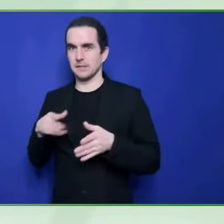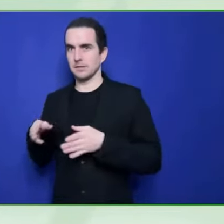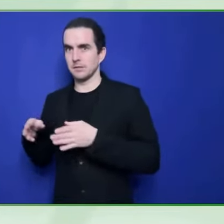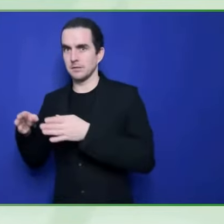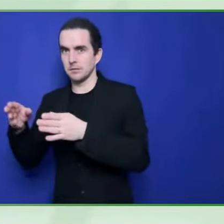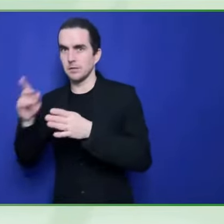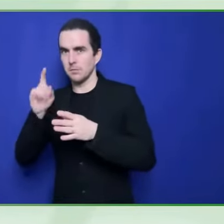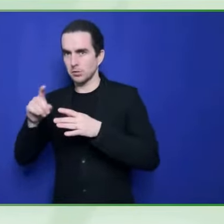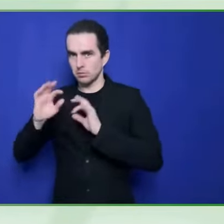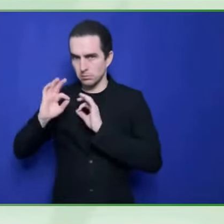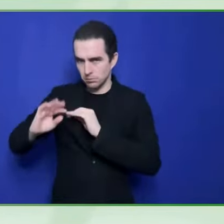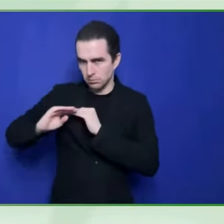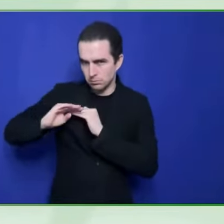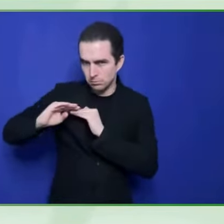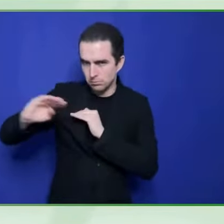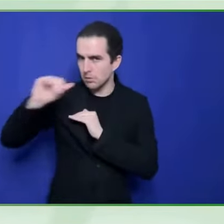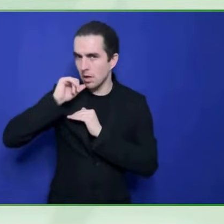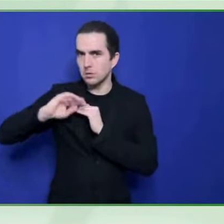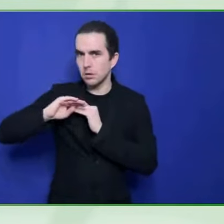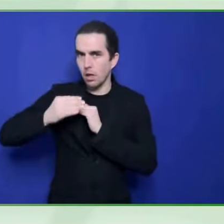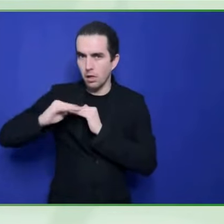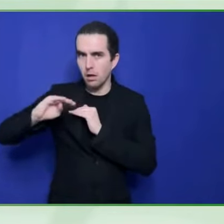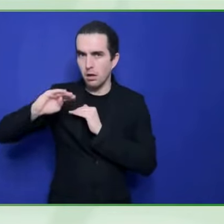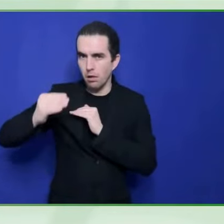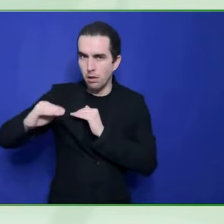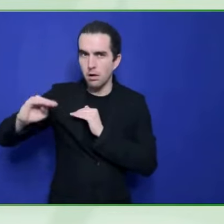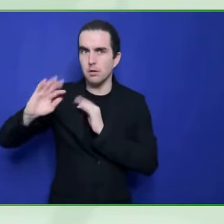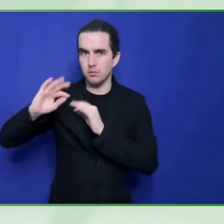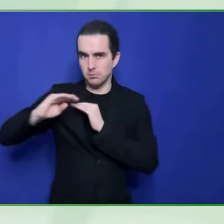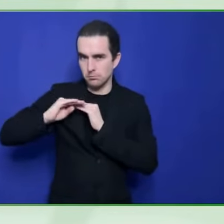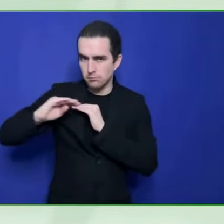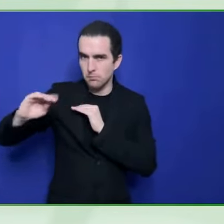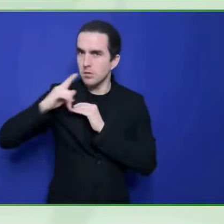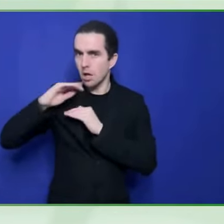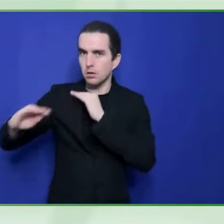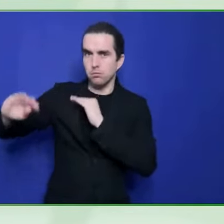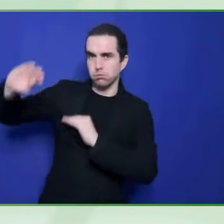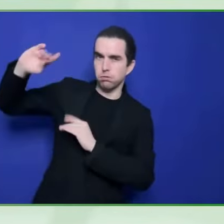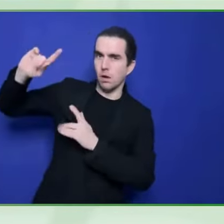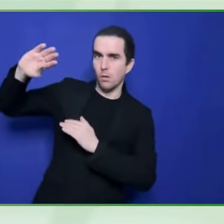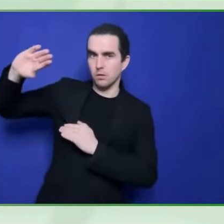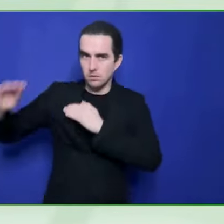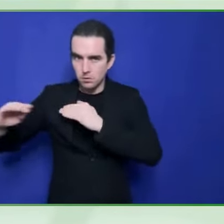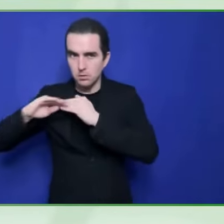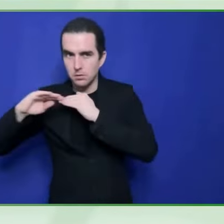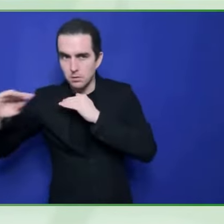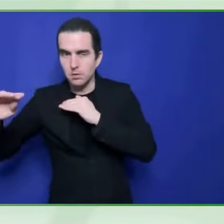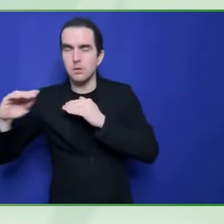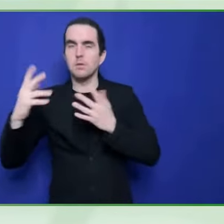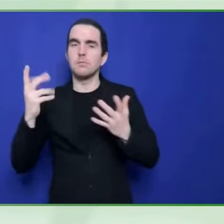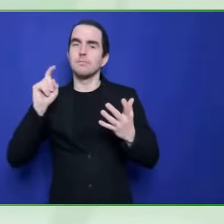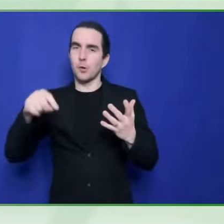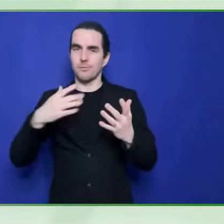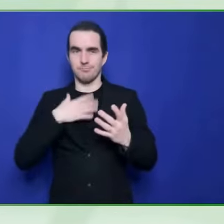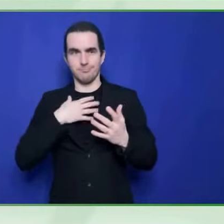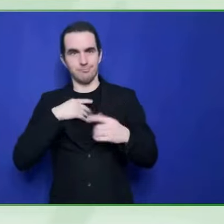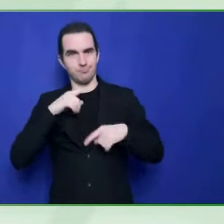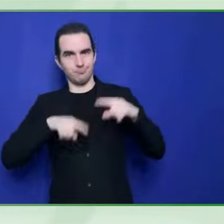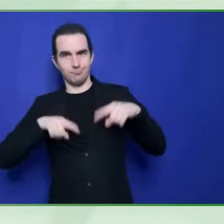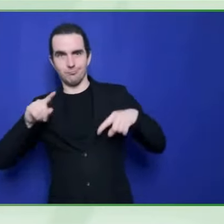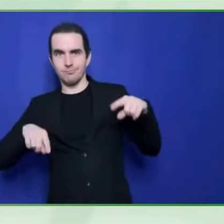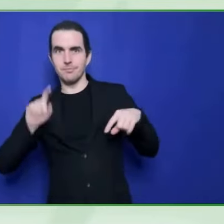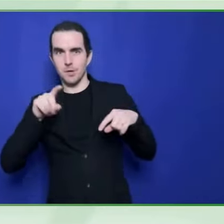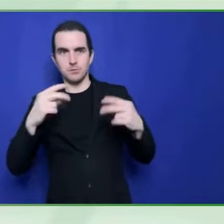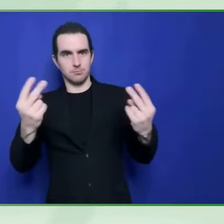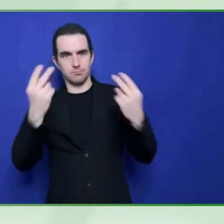the information, but there was no routing. By 2017, we'd actually built a network. So that's what you need.